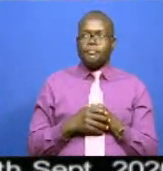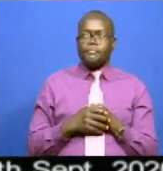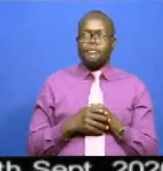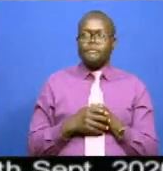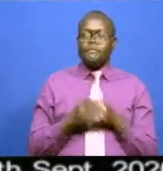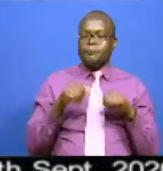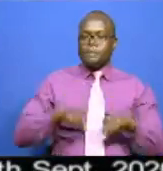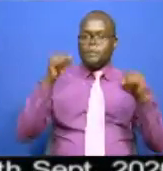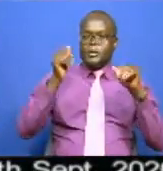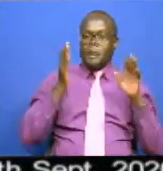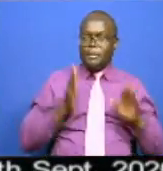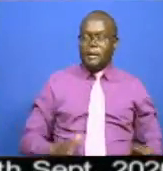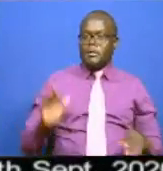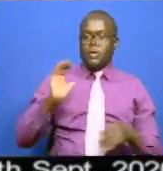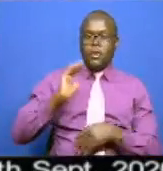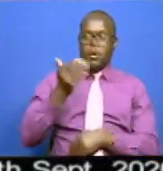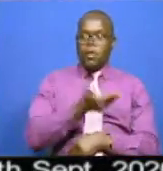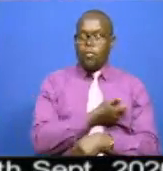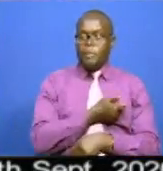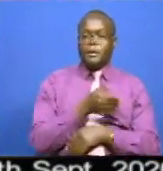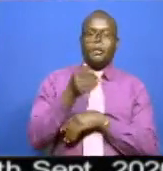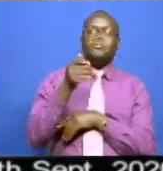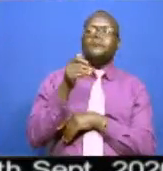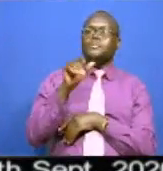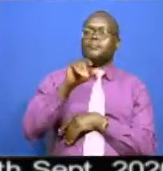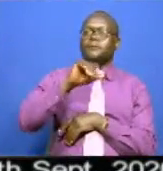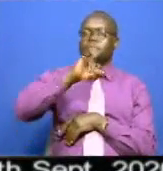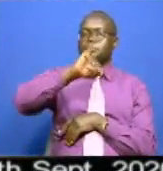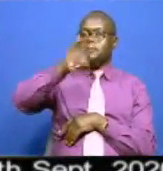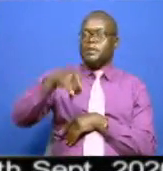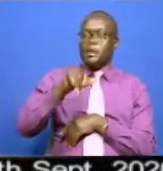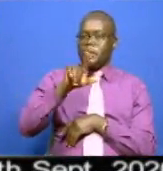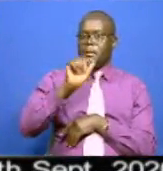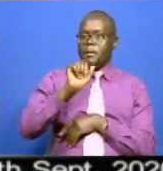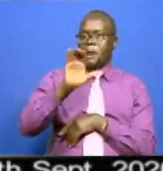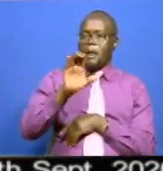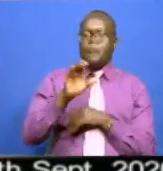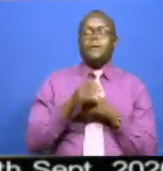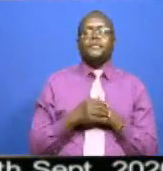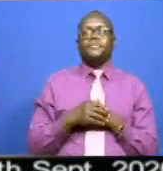The chairperson, Departmental Committee on Justice and Legal Affairs.